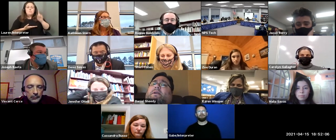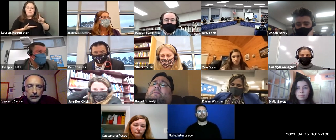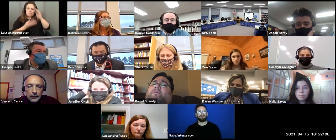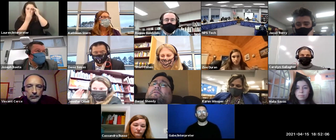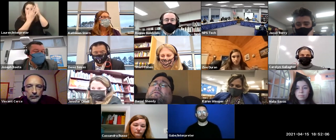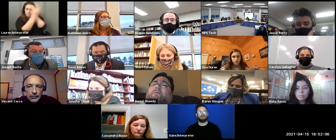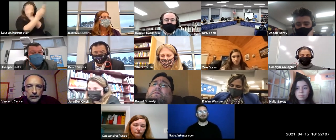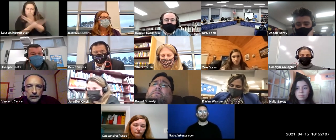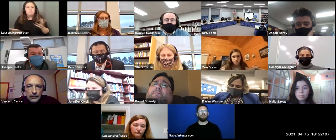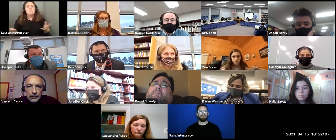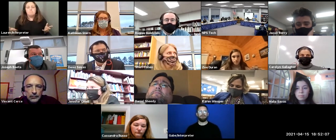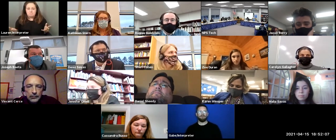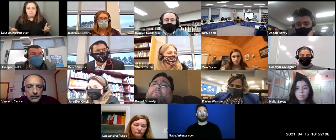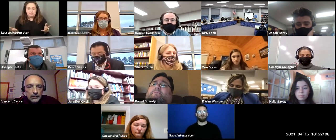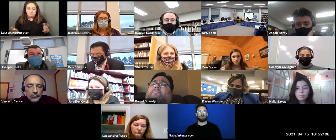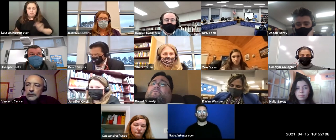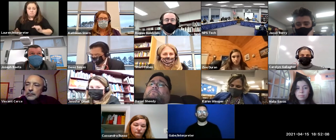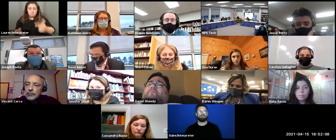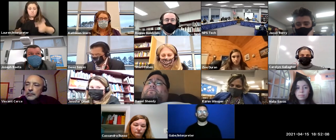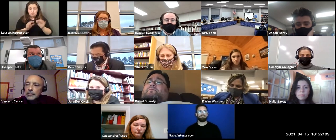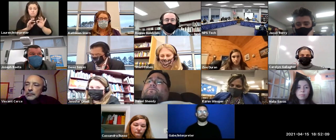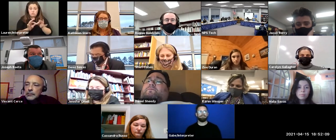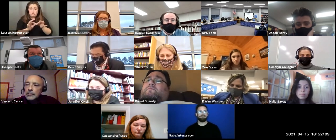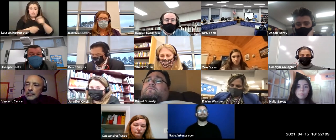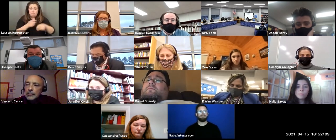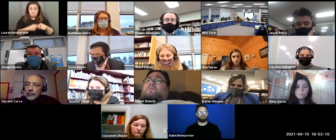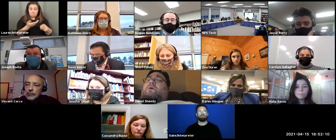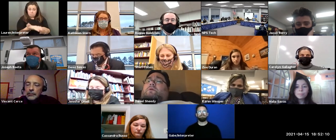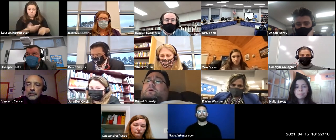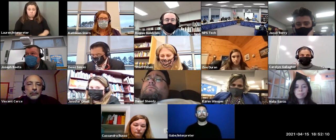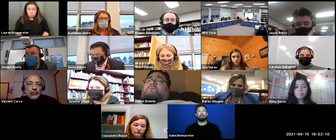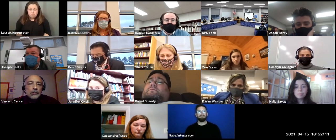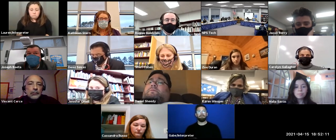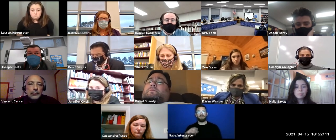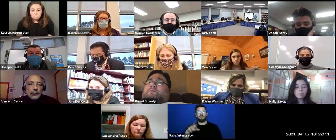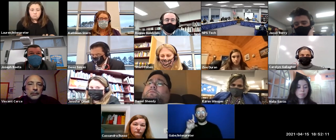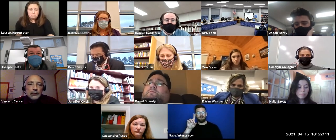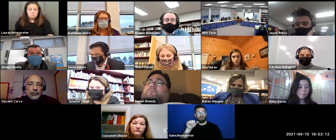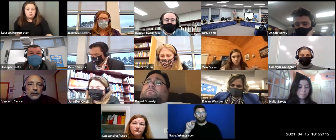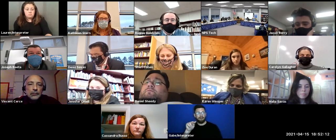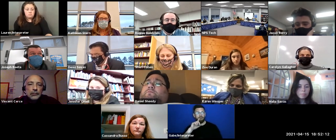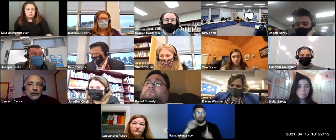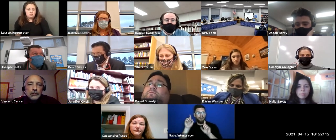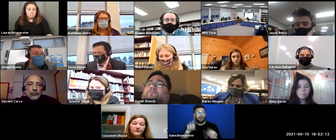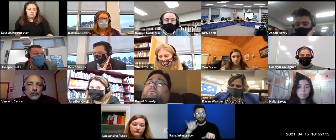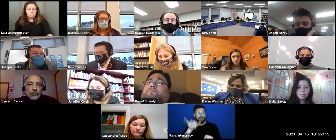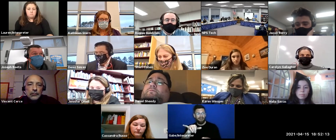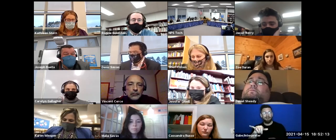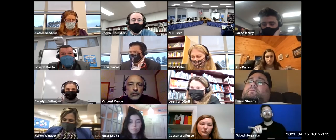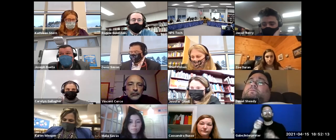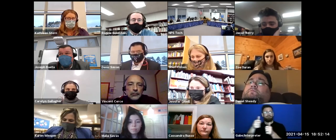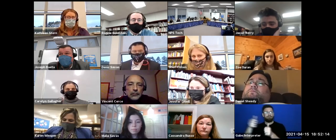up on that, I believe. Dan, to your question, that's been done in writing by the superintendent of schools. So the superintendent is more than